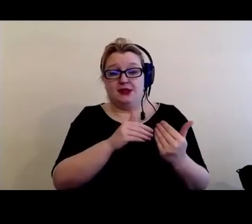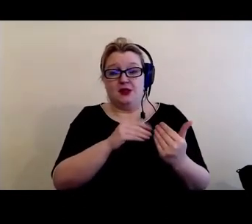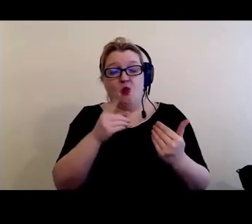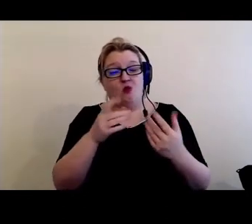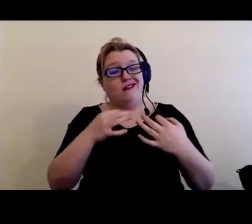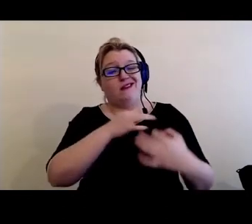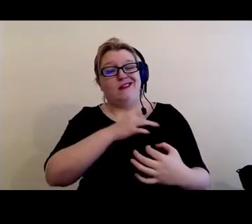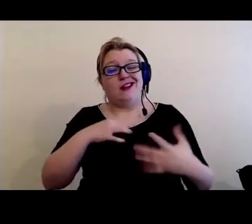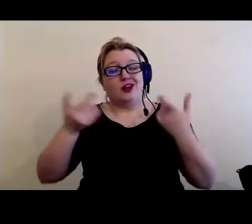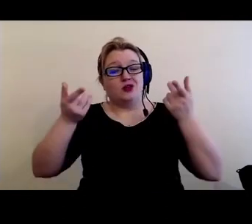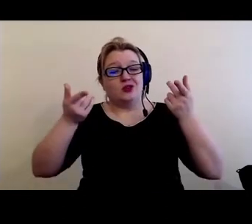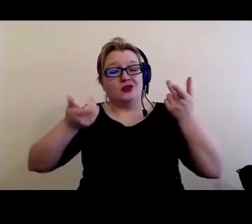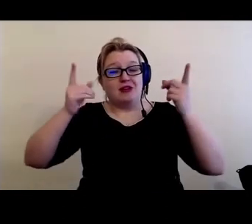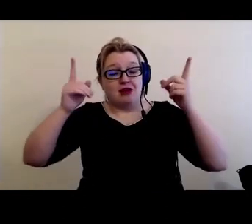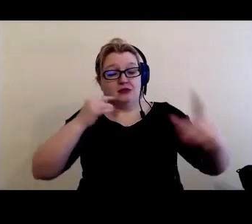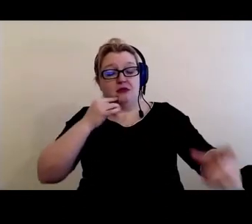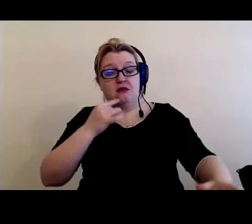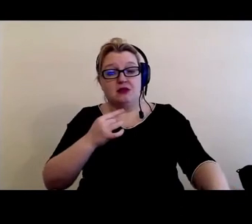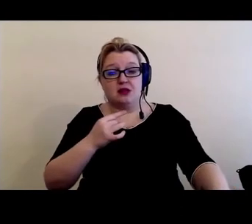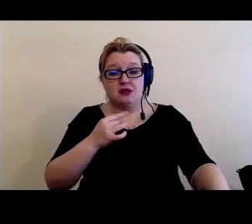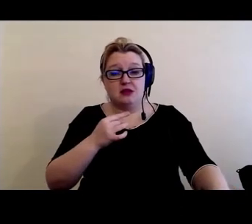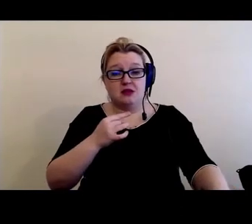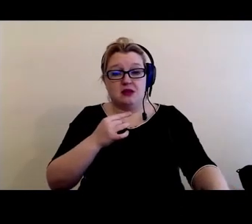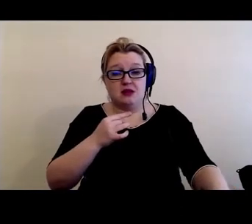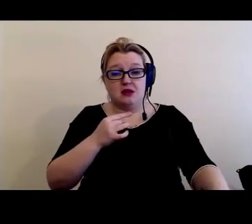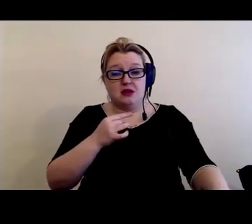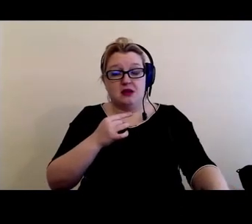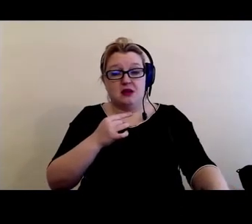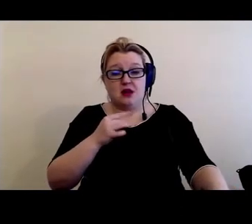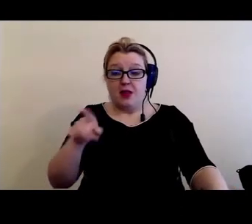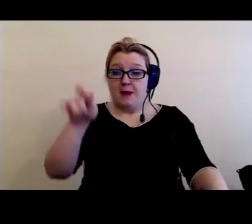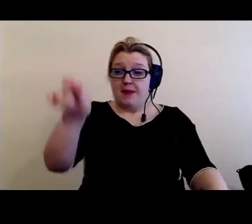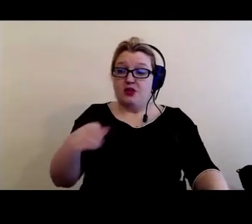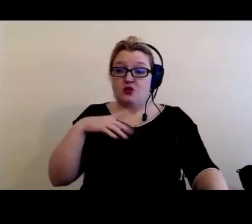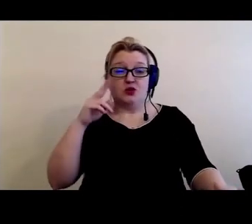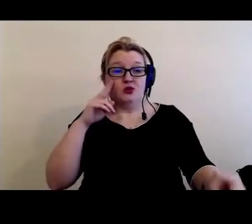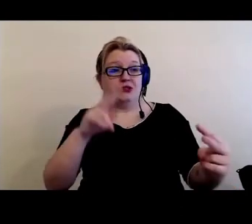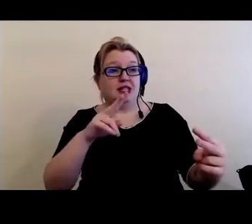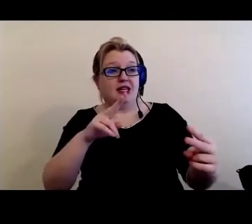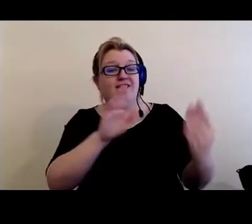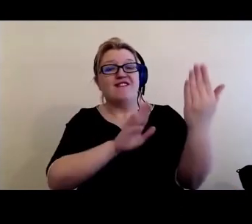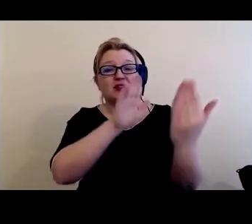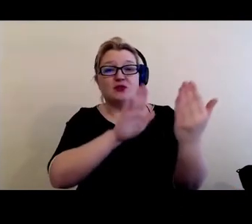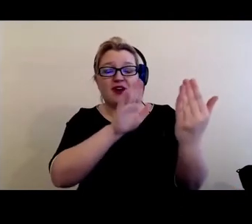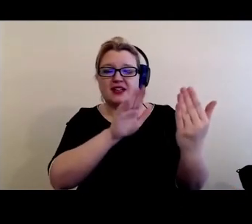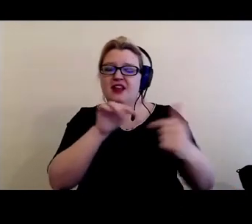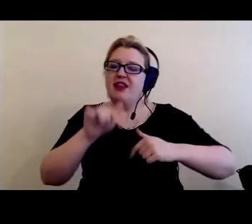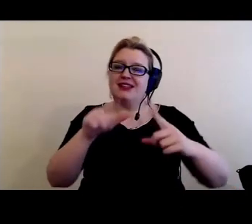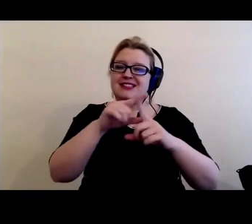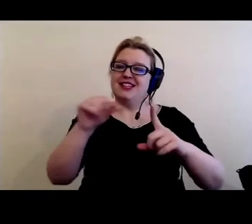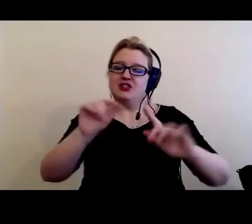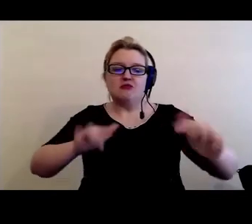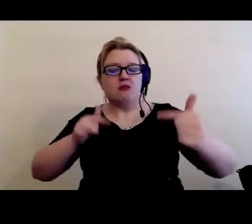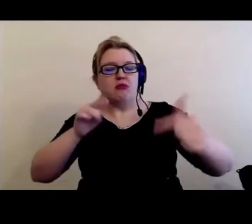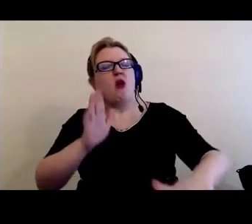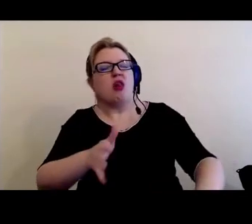got a group of consultants who still believe that their patients want to see them face to face, and that this is a temporary set of arrangements that will